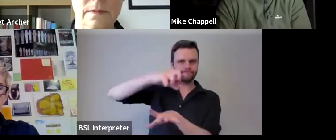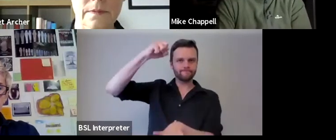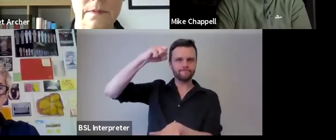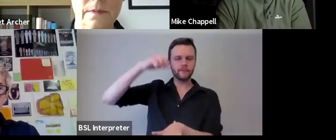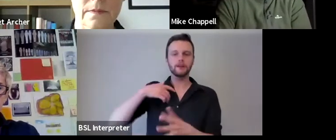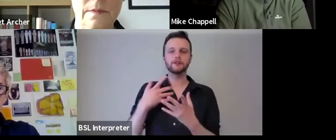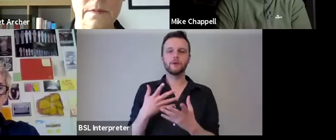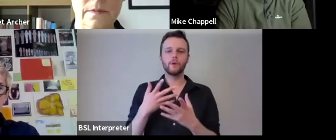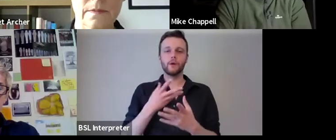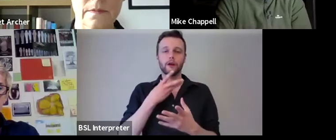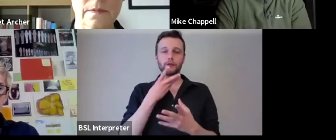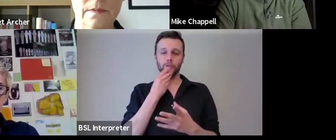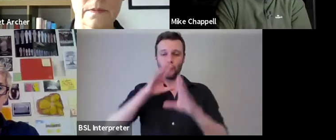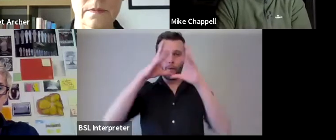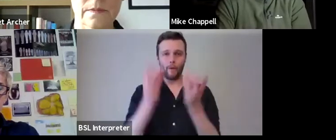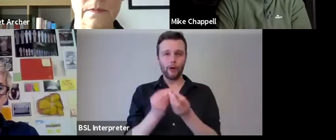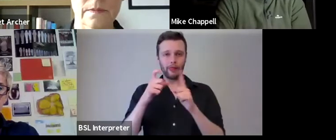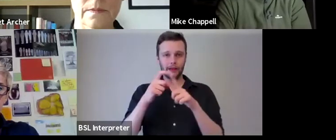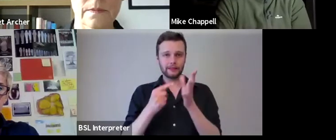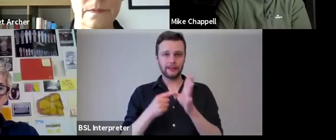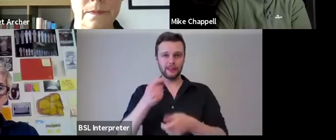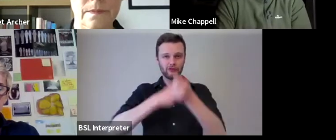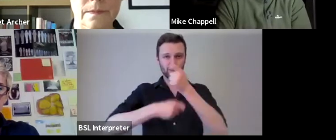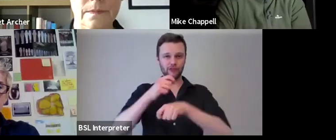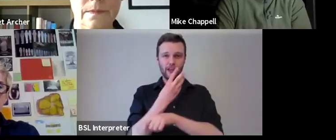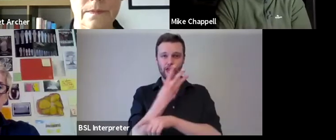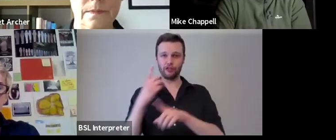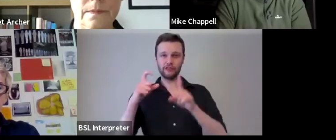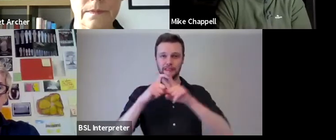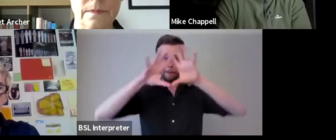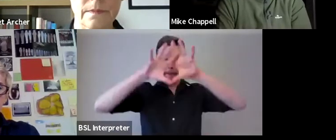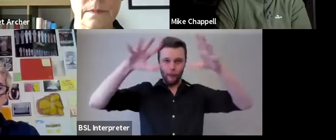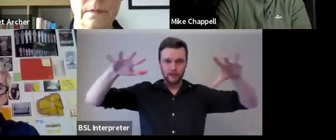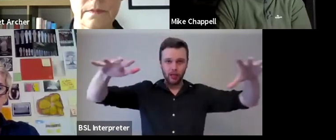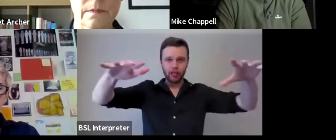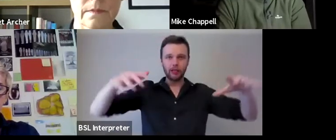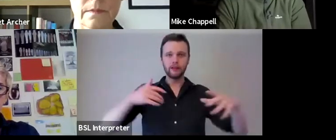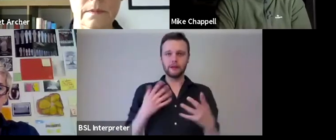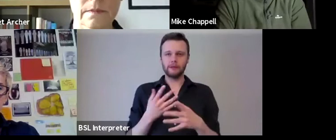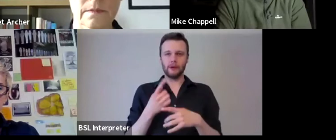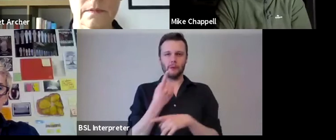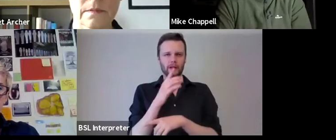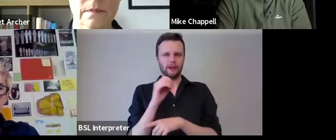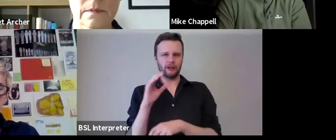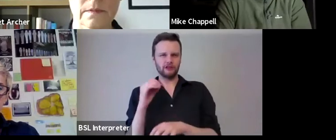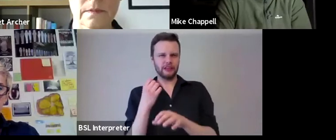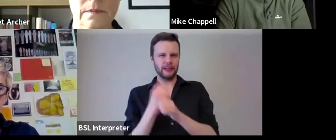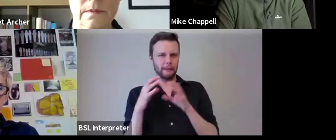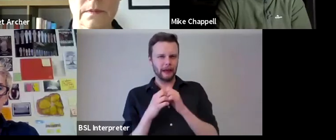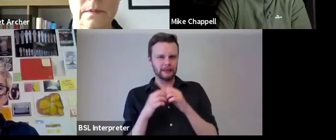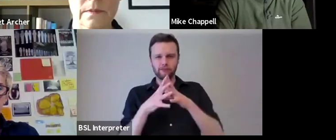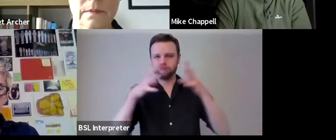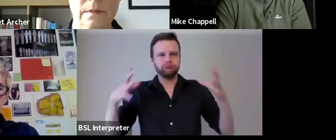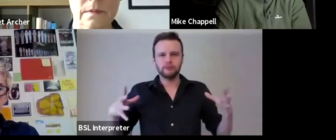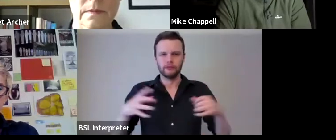all of those data together to create like a huge 3D model, which was at the size of like 100 gigabytes or even more than that. And